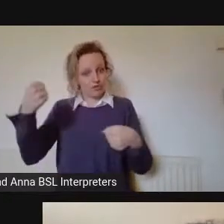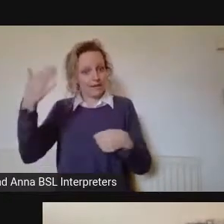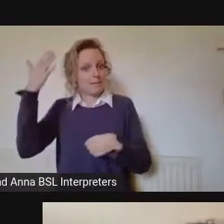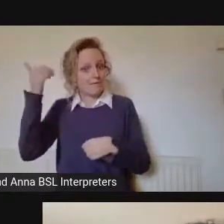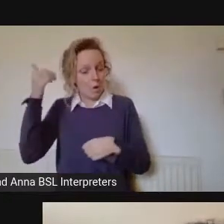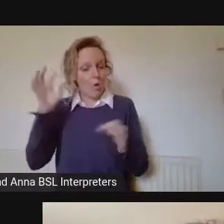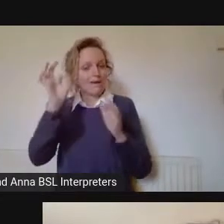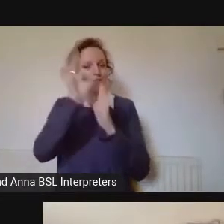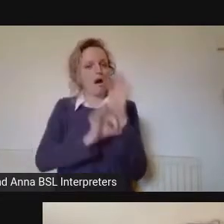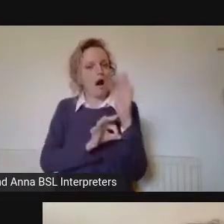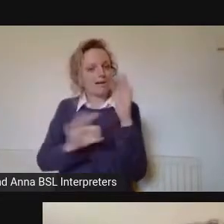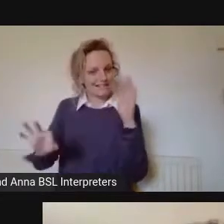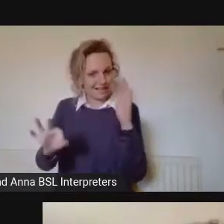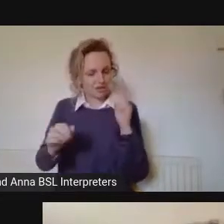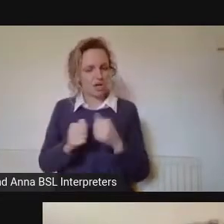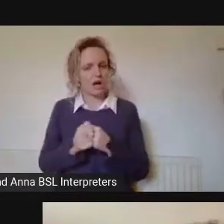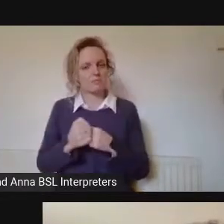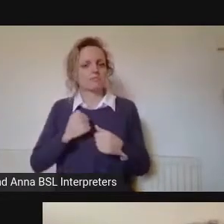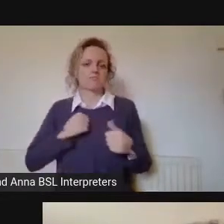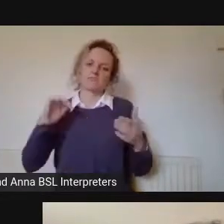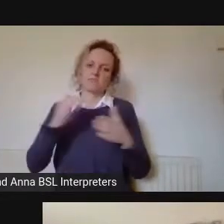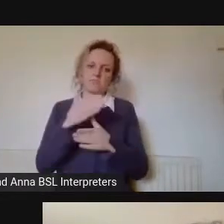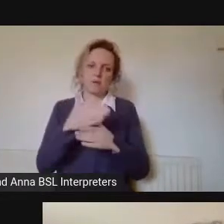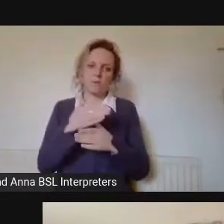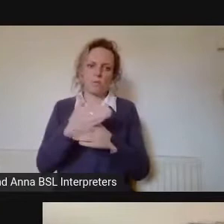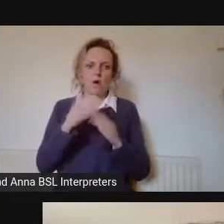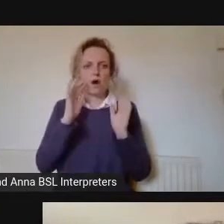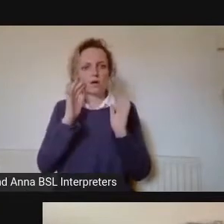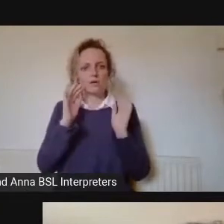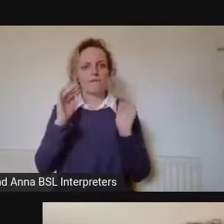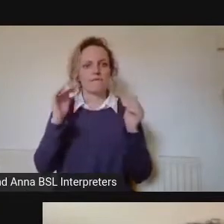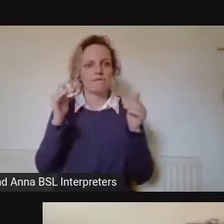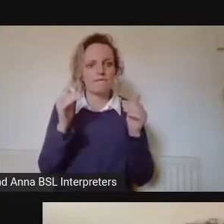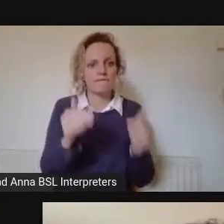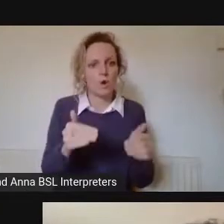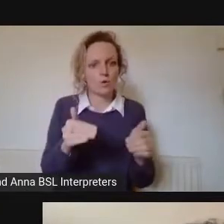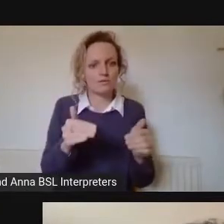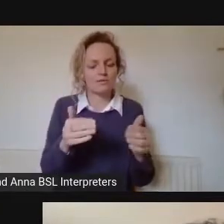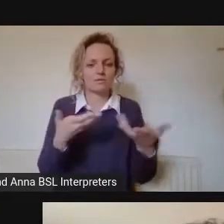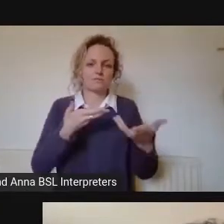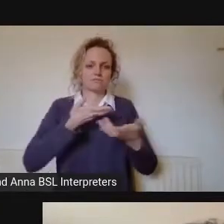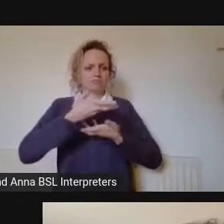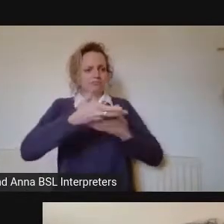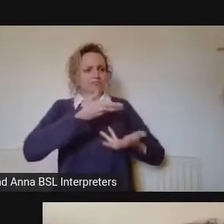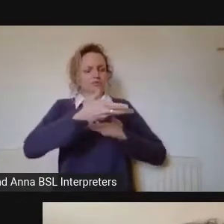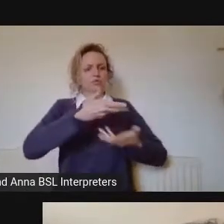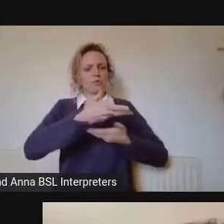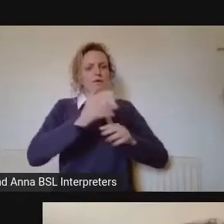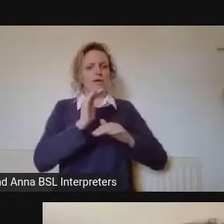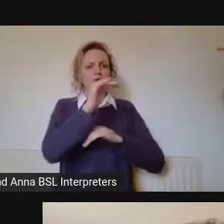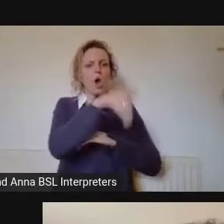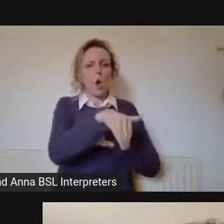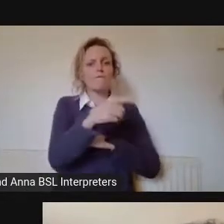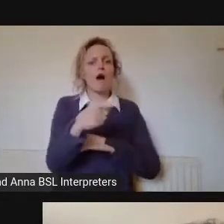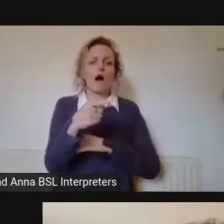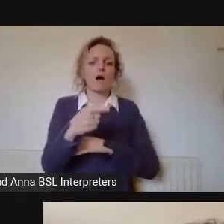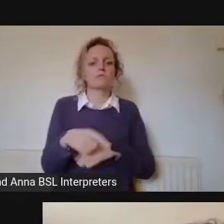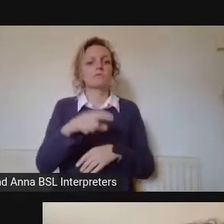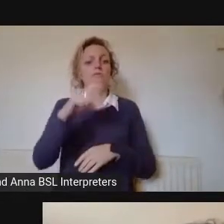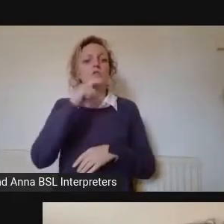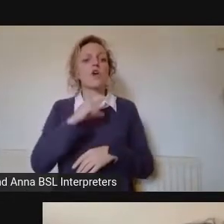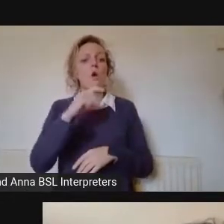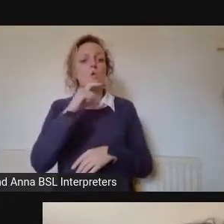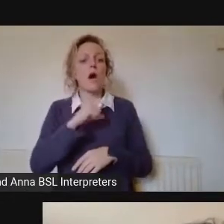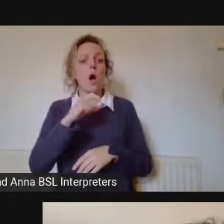Architecture. And my work is about the aerial fumigation of the coca plant in Colombia. And the data and